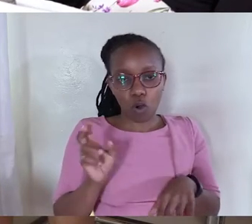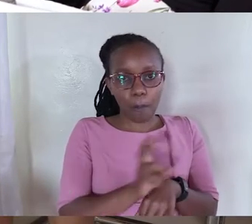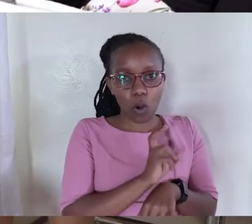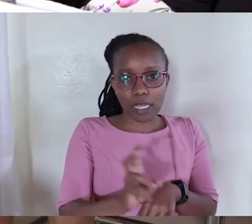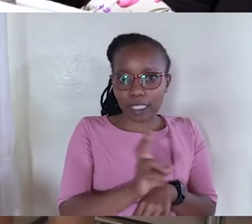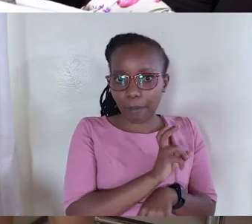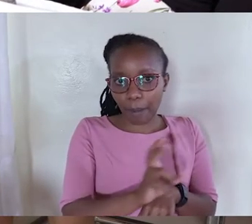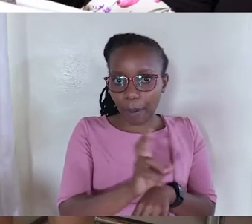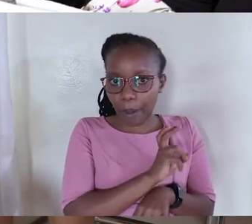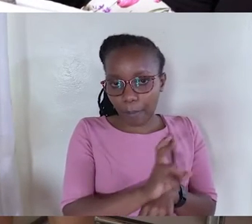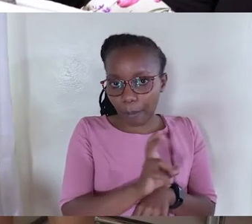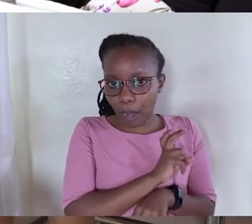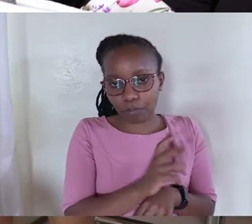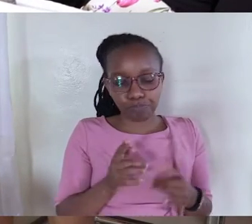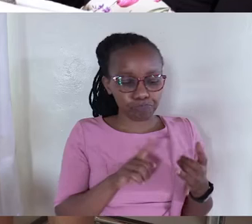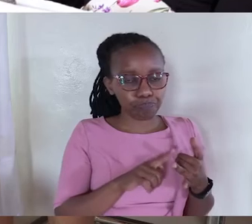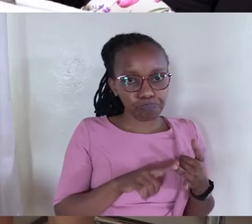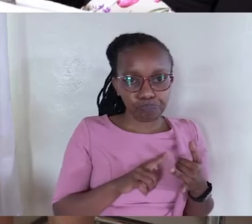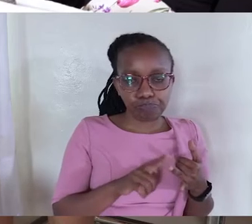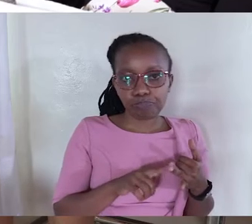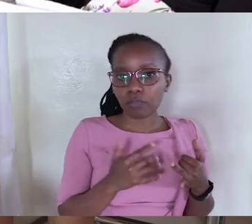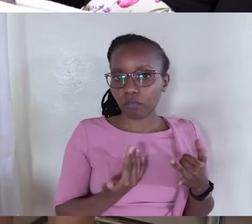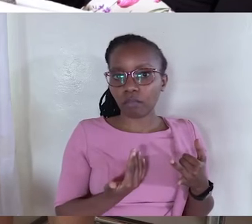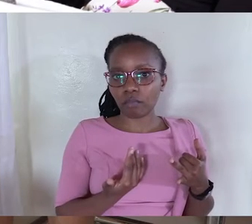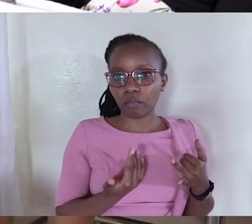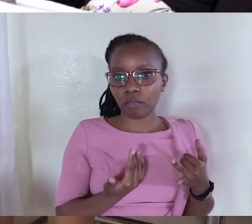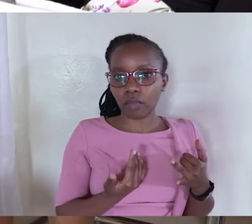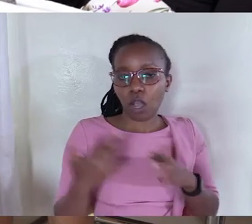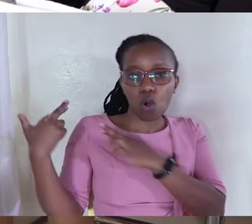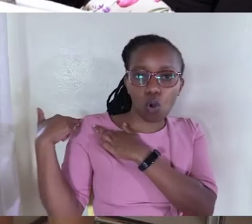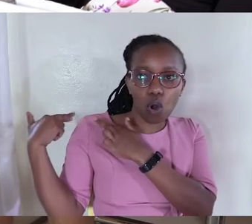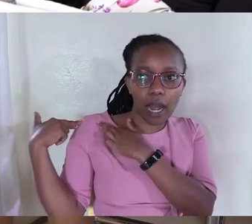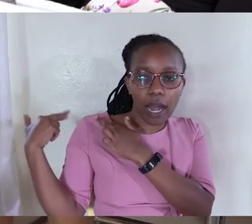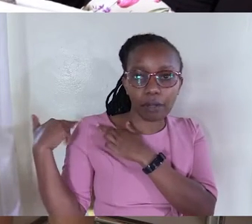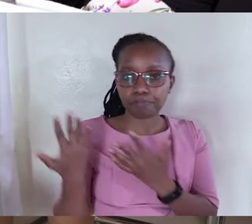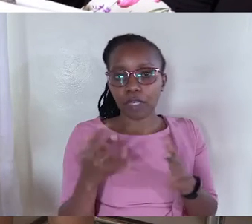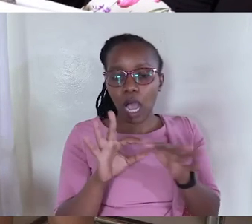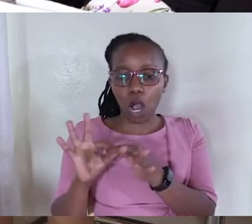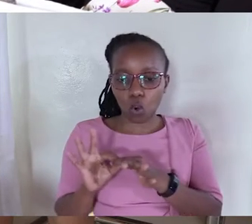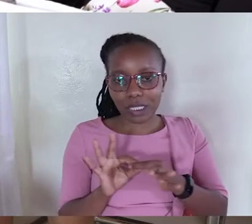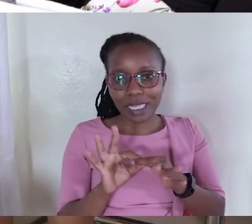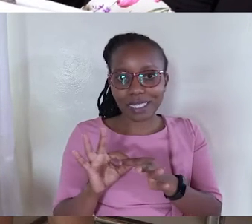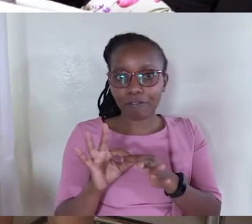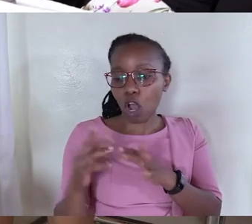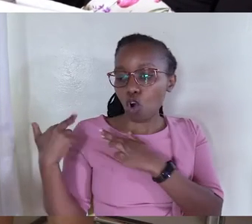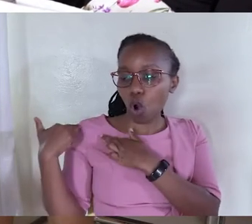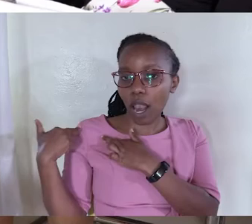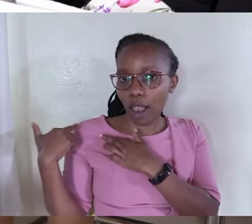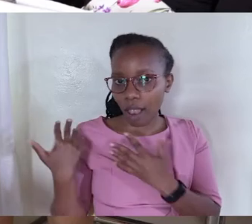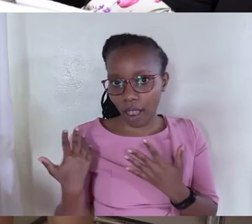monitoring. Other than monitoring, we have a facilitative role, a coordinative role. We also